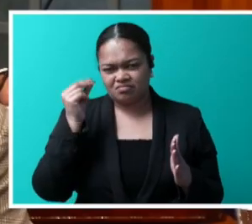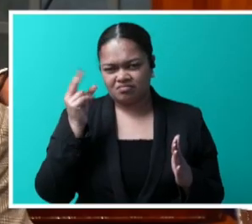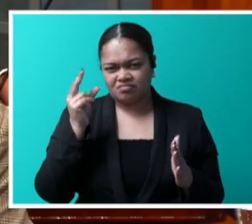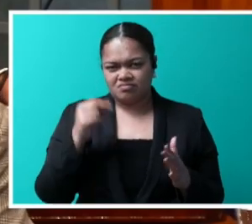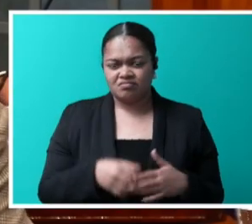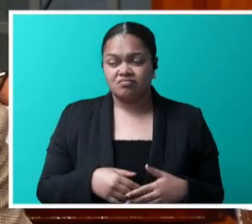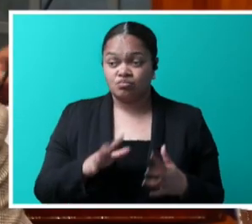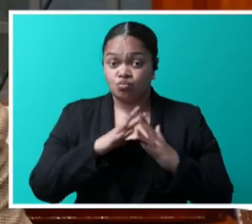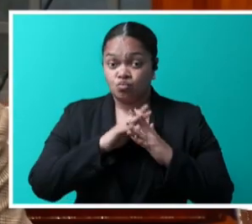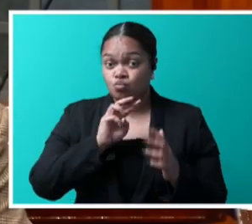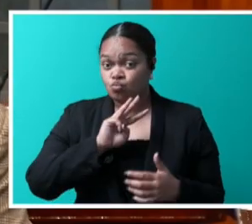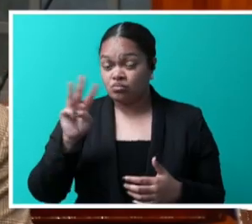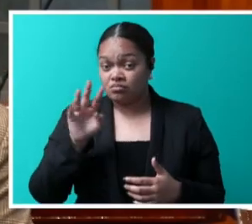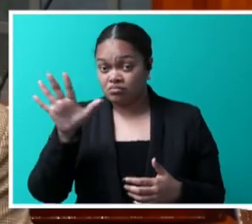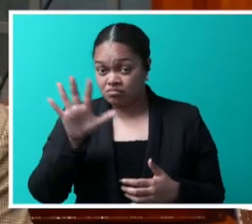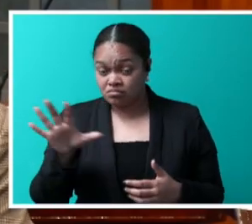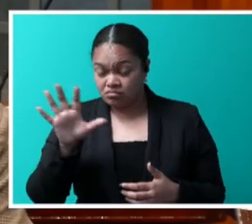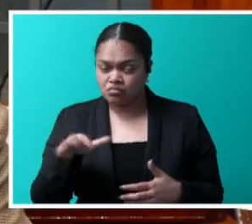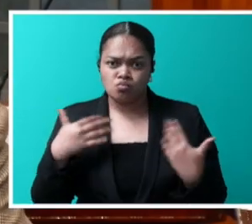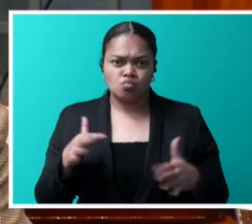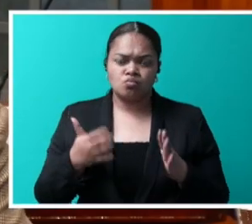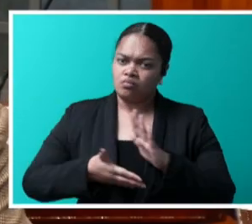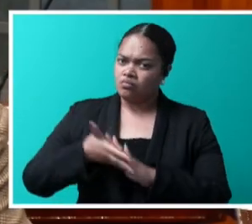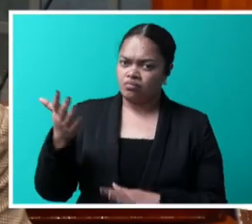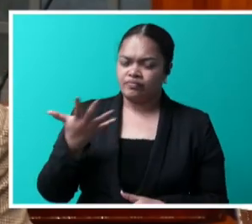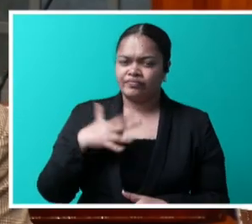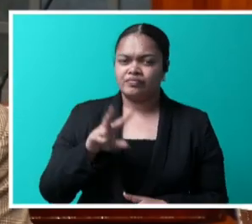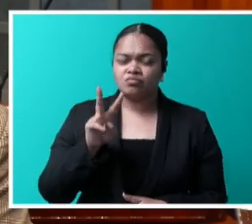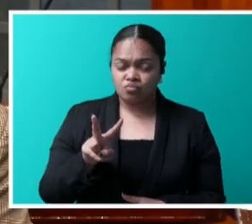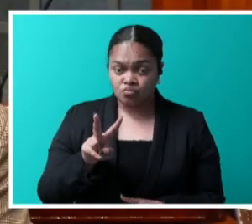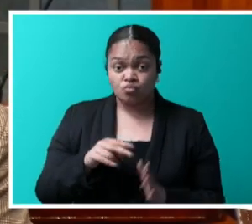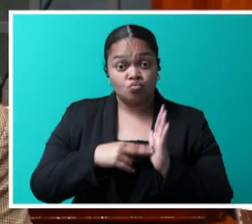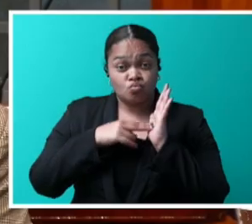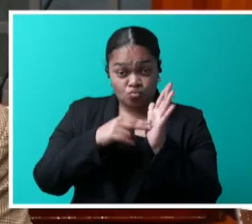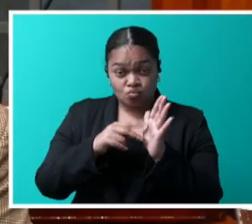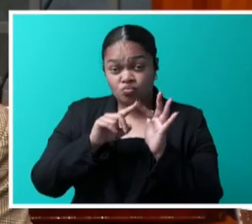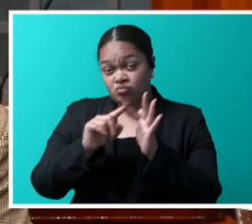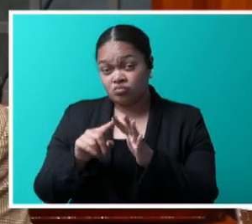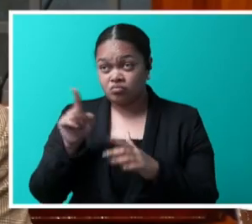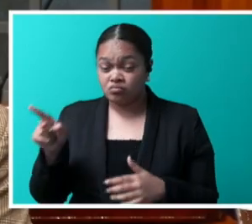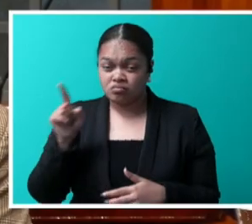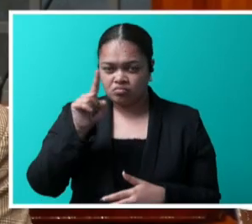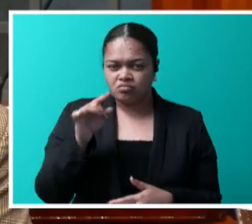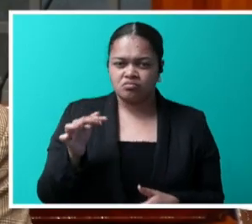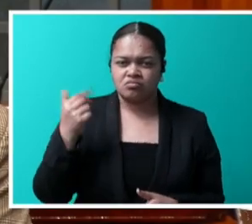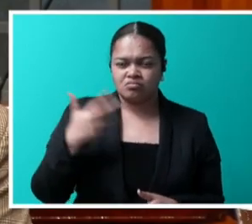The Western Division recorded the highest, 52. The Northern and Eastern Division each recorded 19.